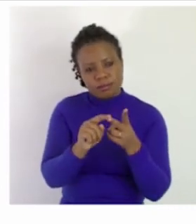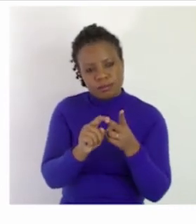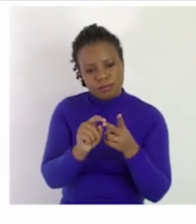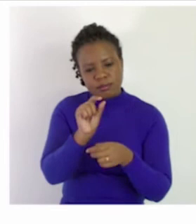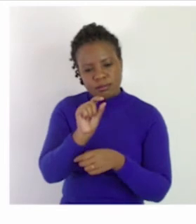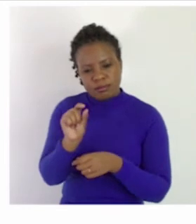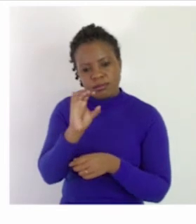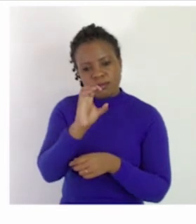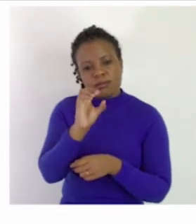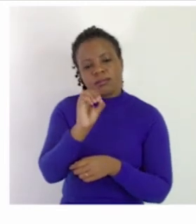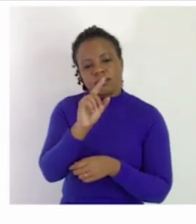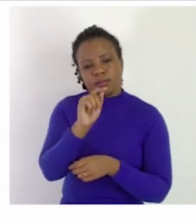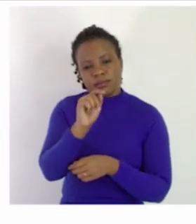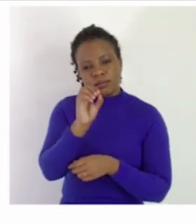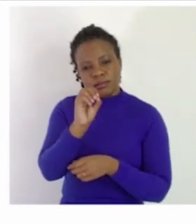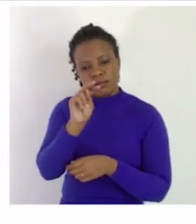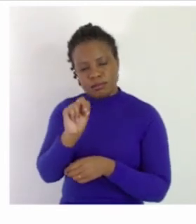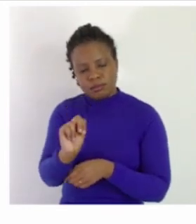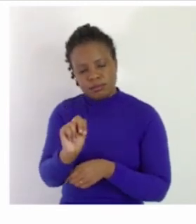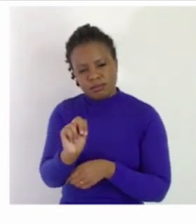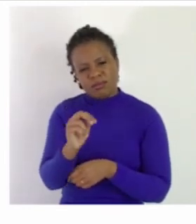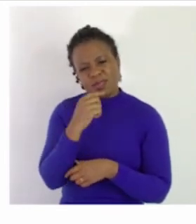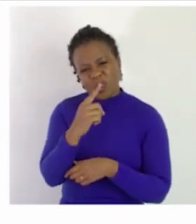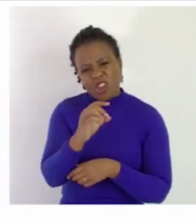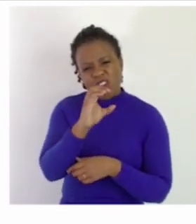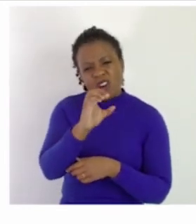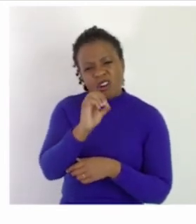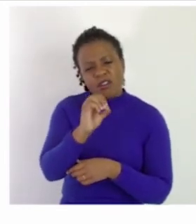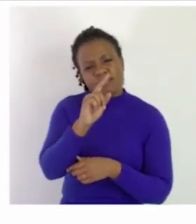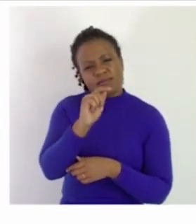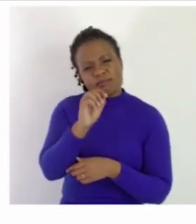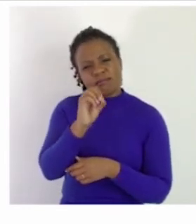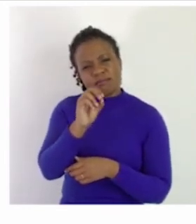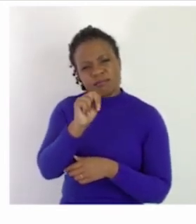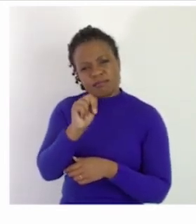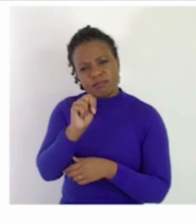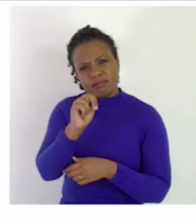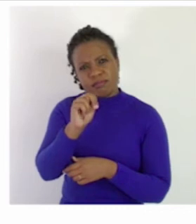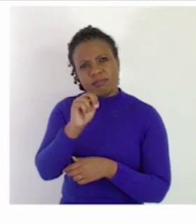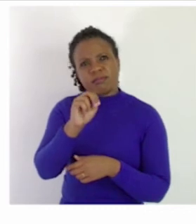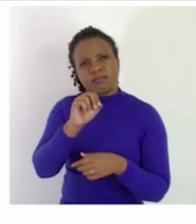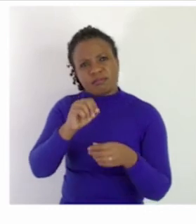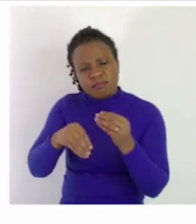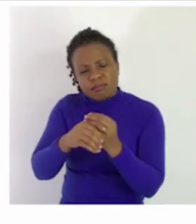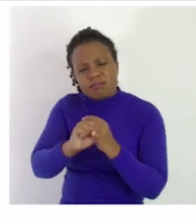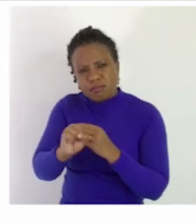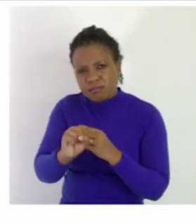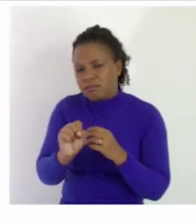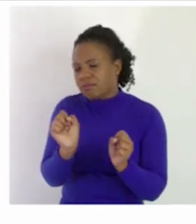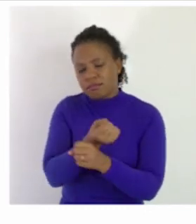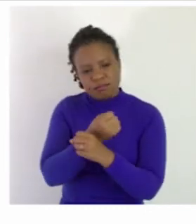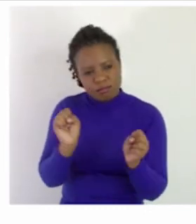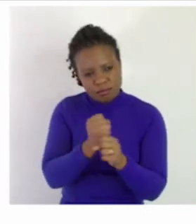cotton. Do we say cottons? Right, so that word is an